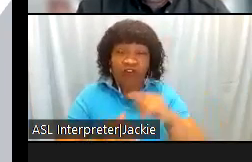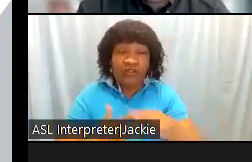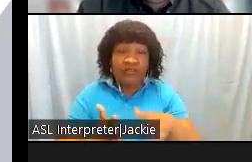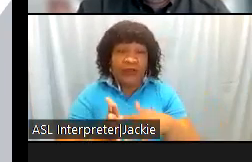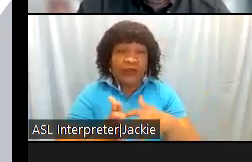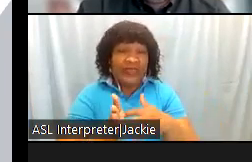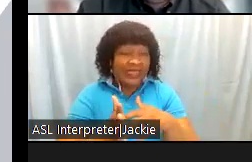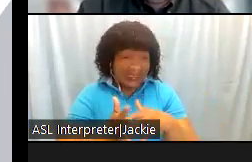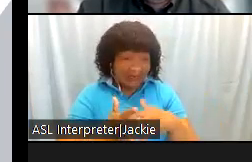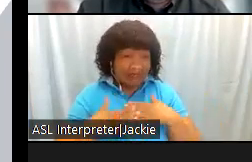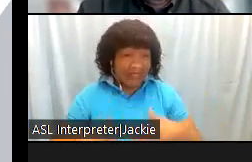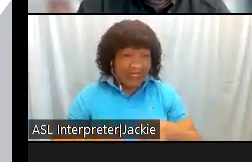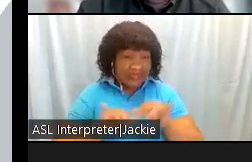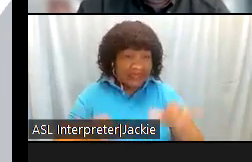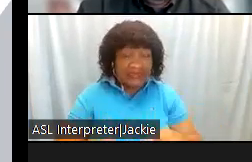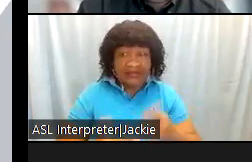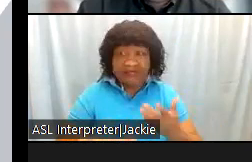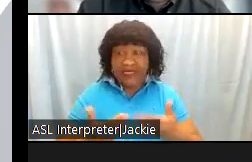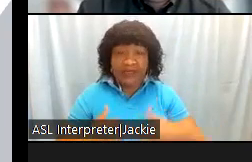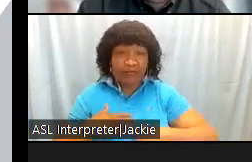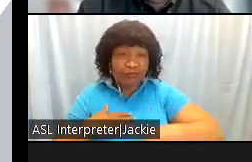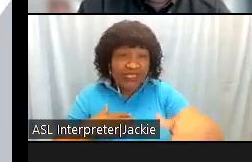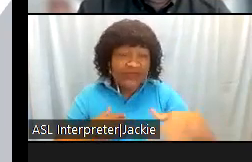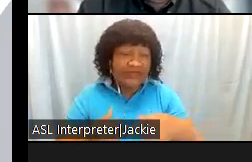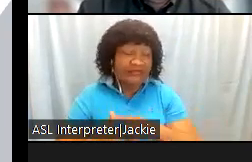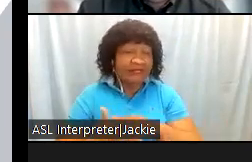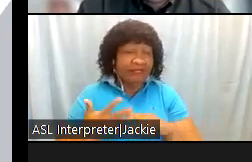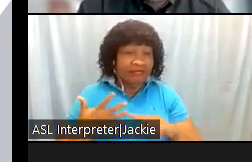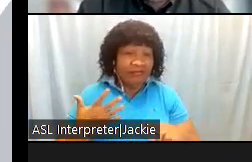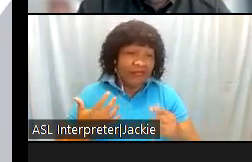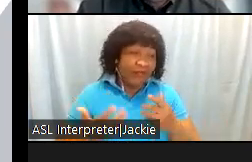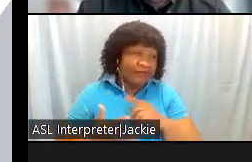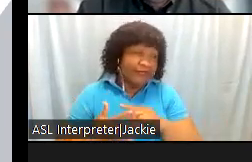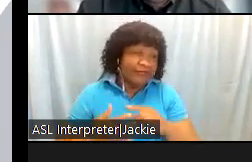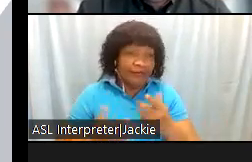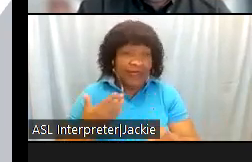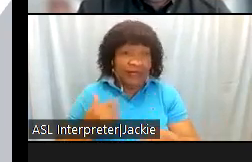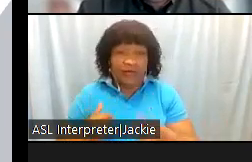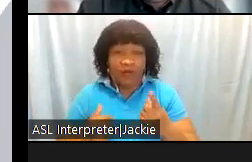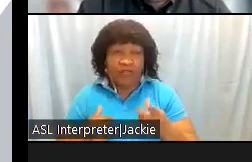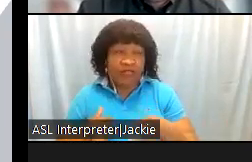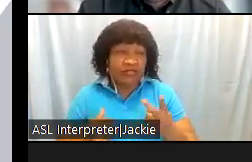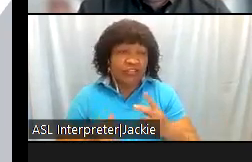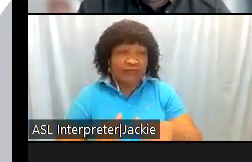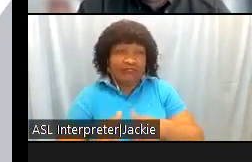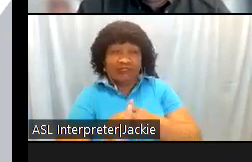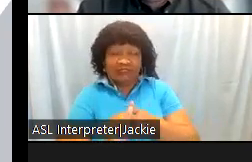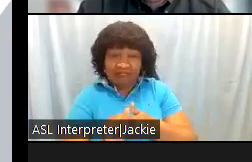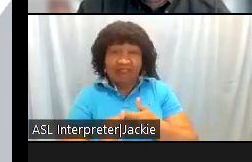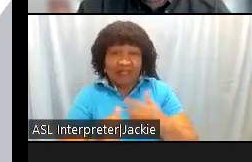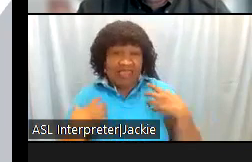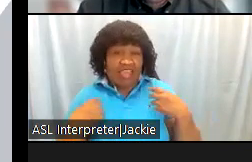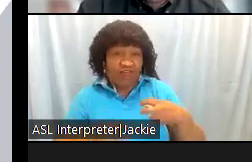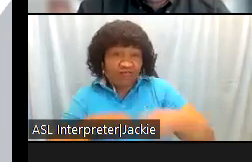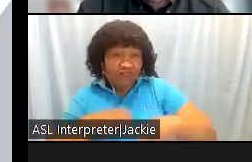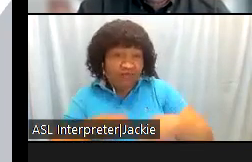immune system, who are pregnant, or people who are pregnant, those with one or more common underlying health conditions. And what are those? Those